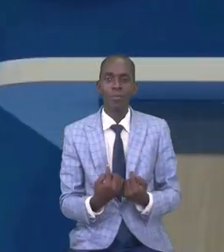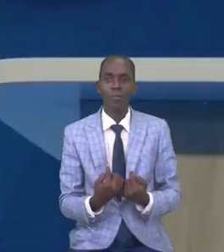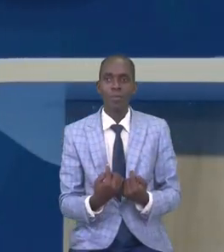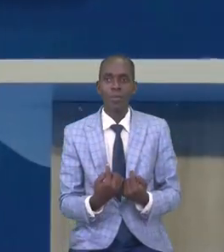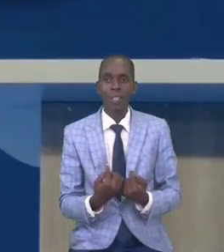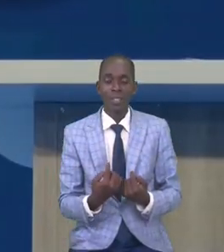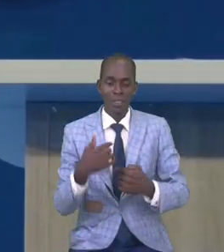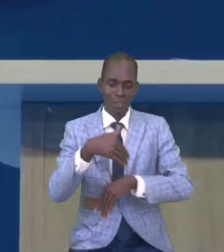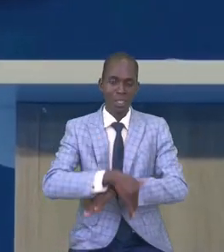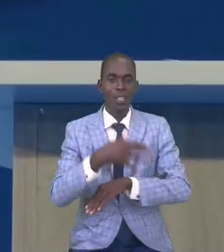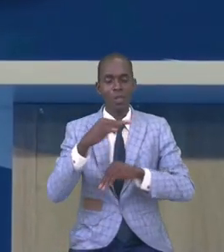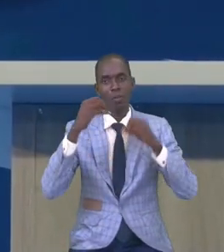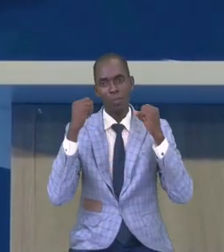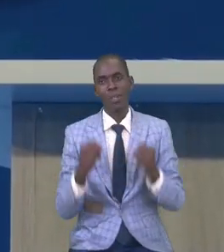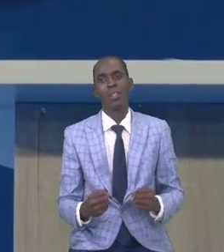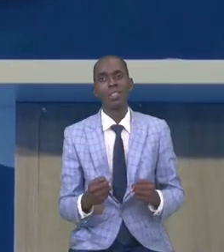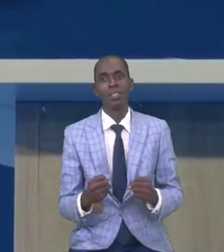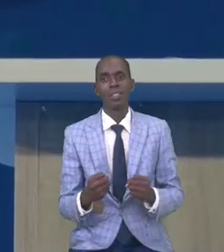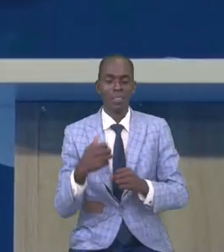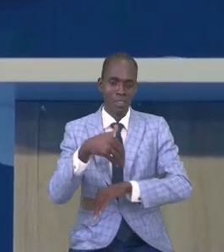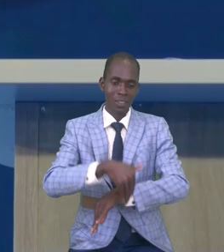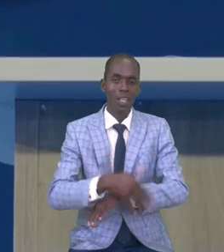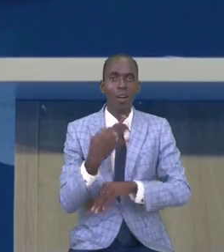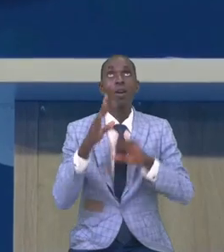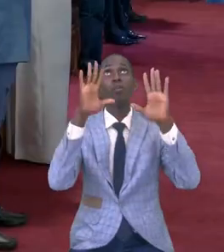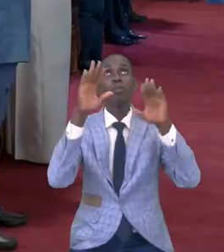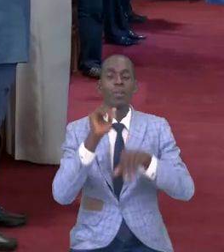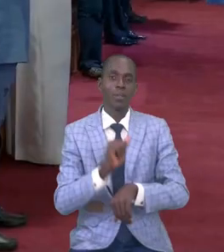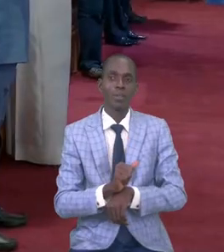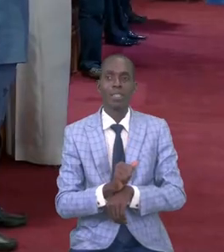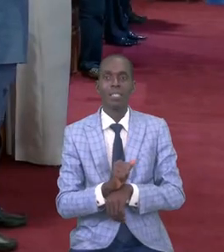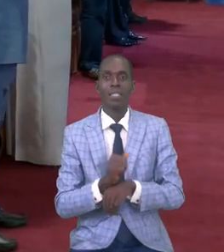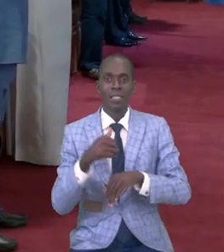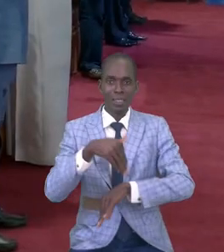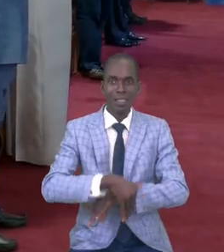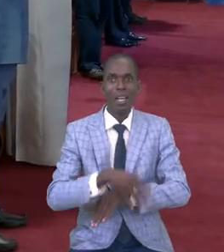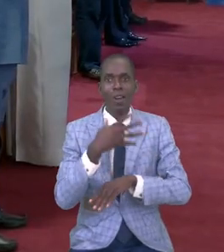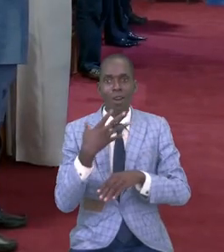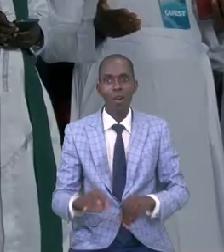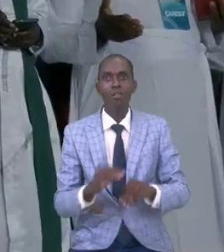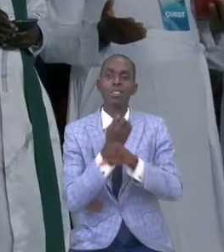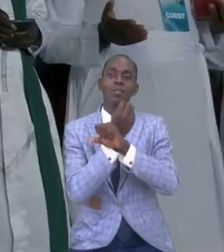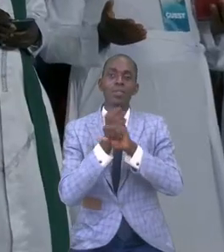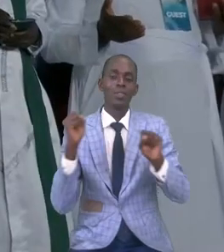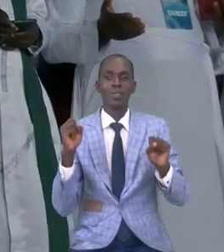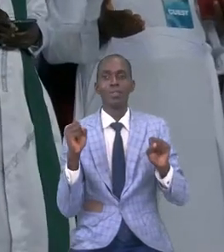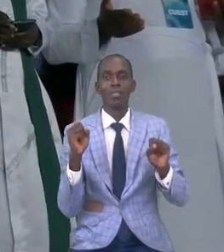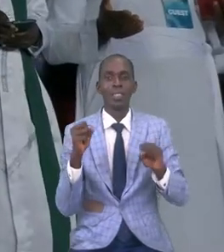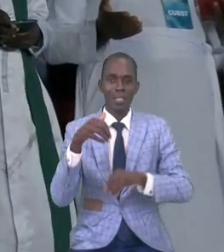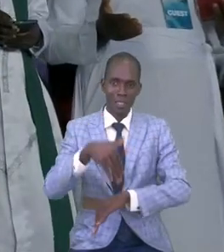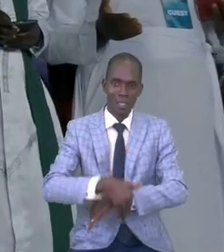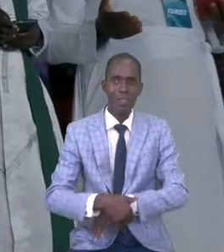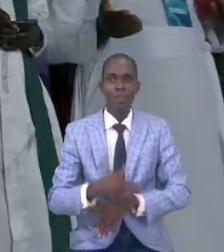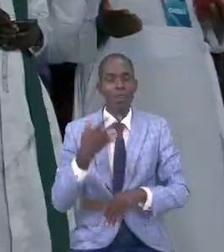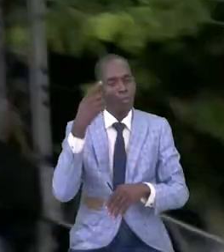Night of power, night of miracle, night of salvation, night